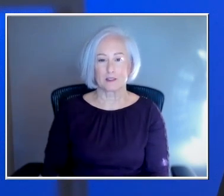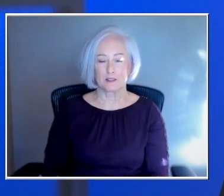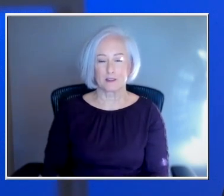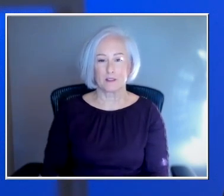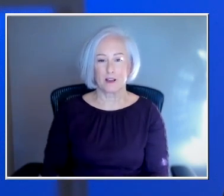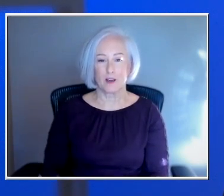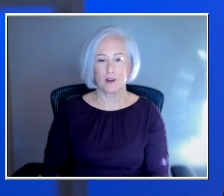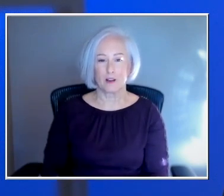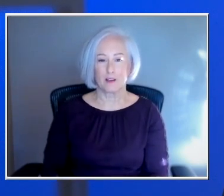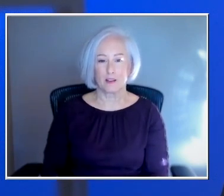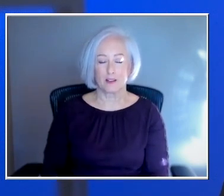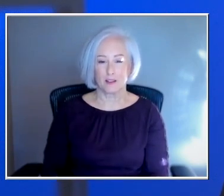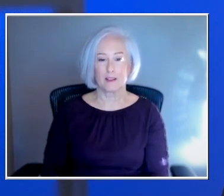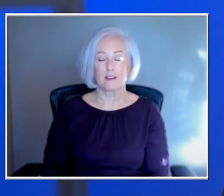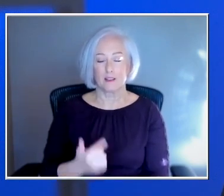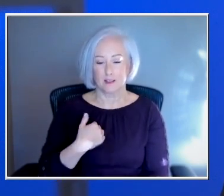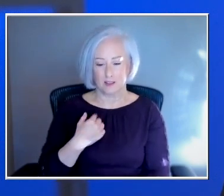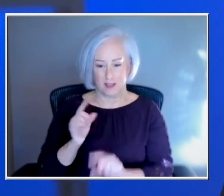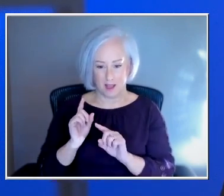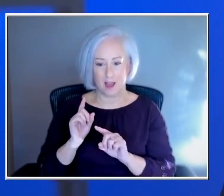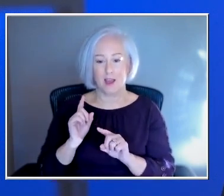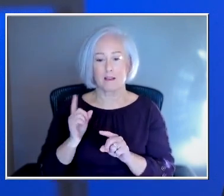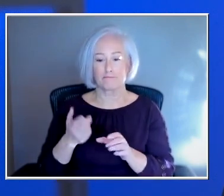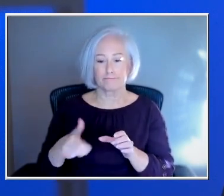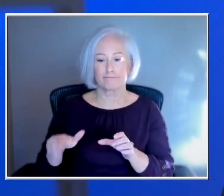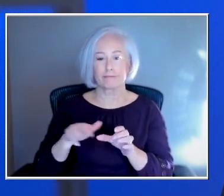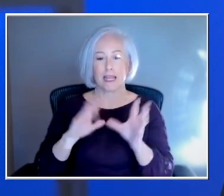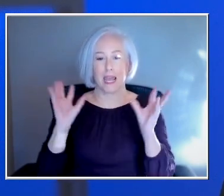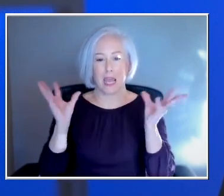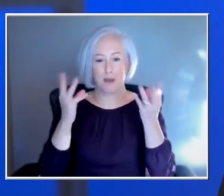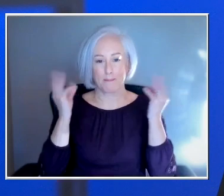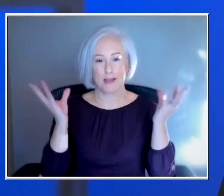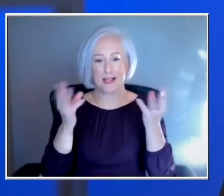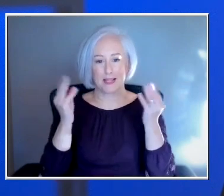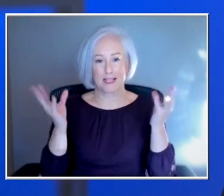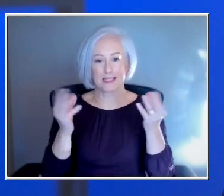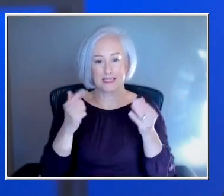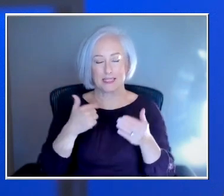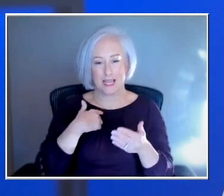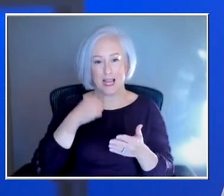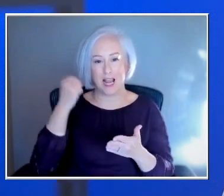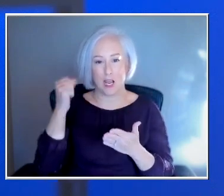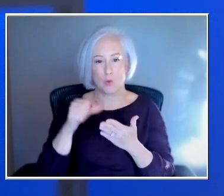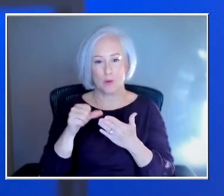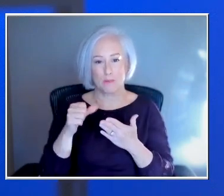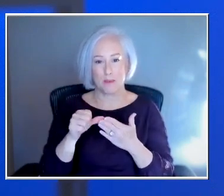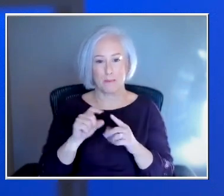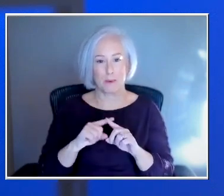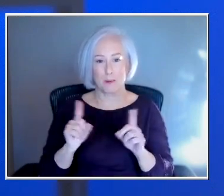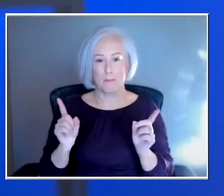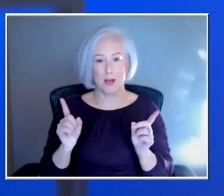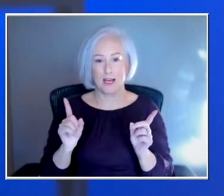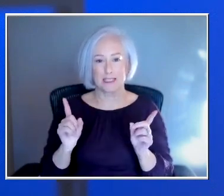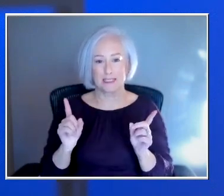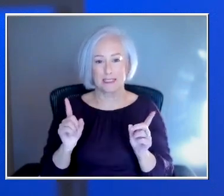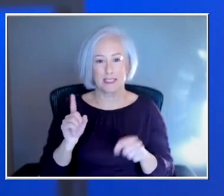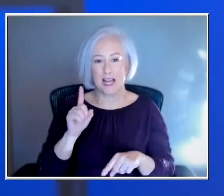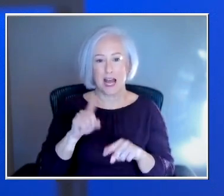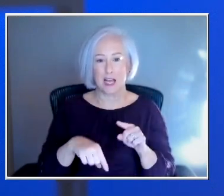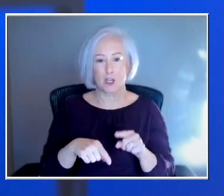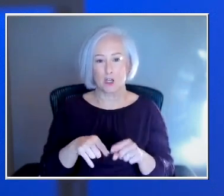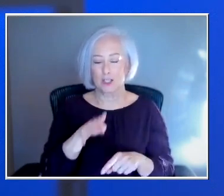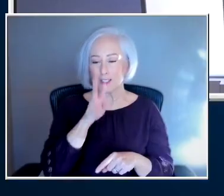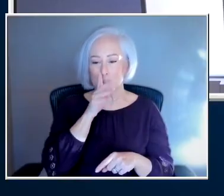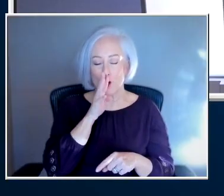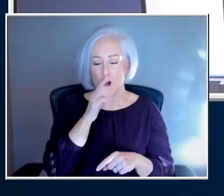was in the ambulance, and I remember, but I couldn't tell anybody. Yeah,